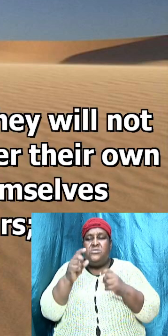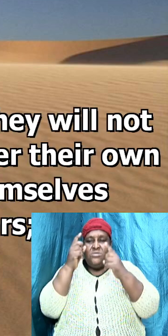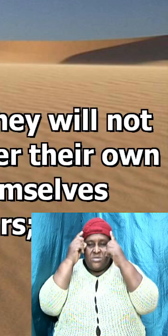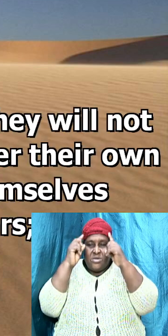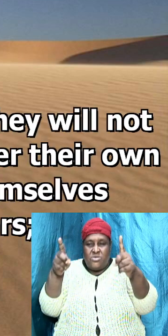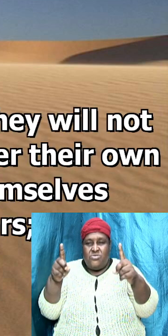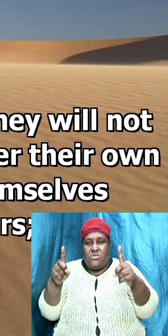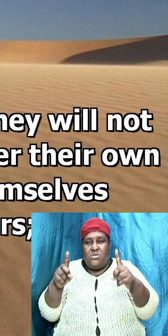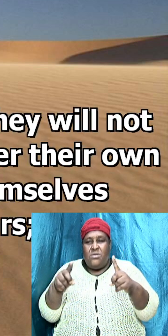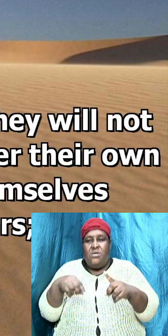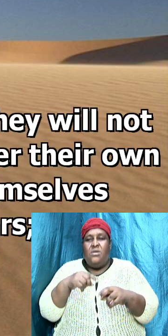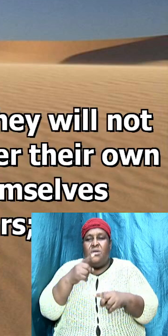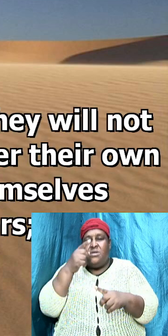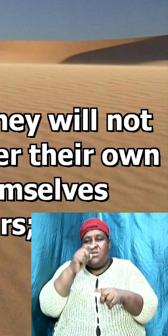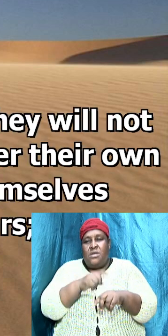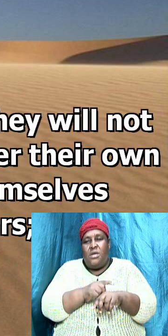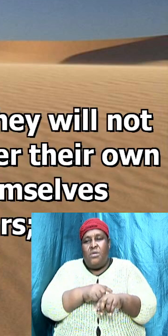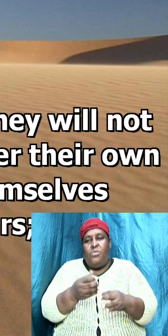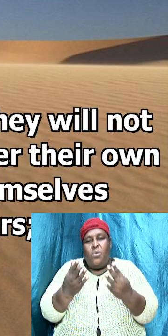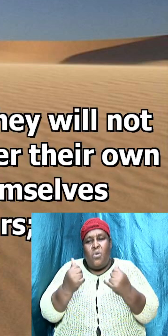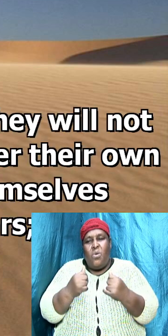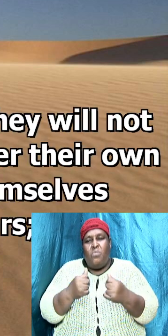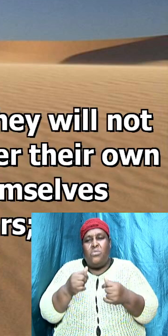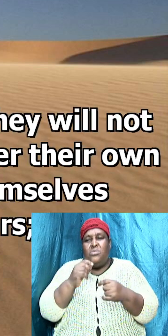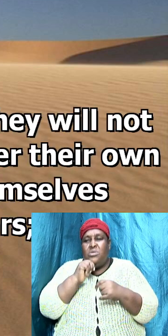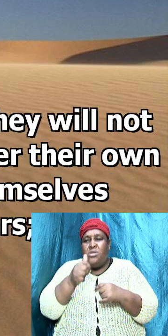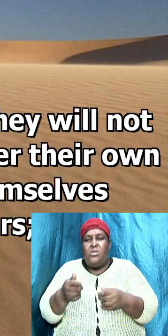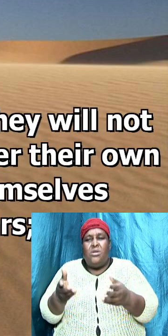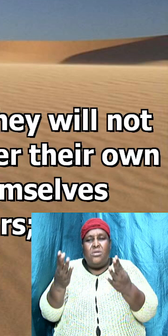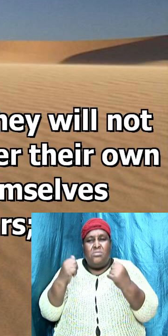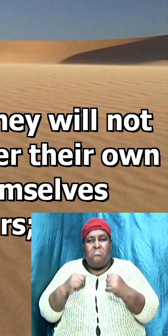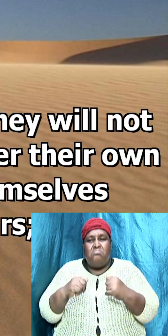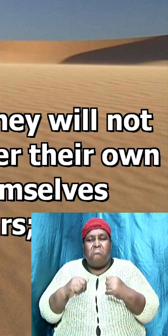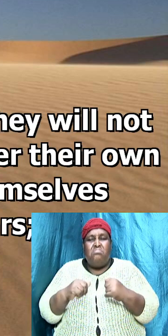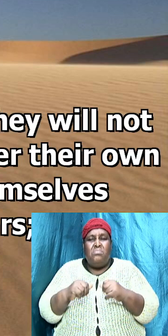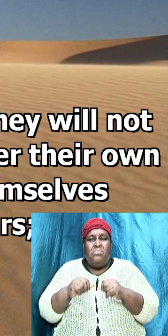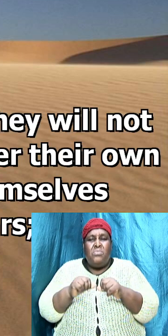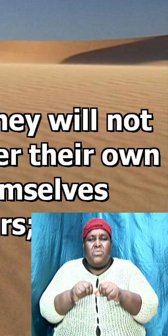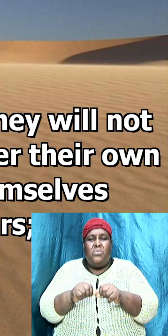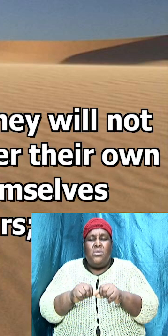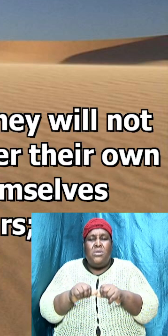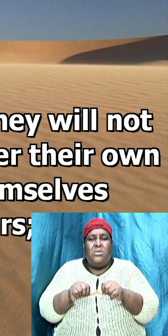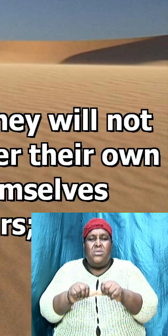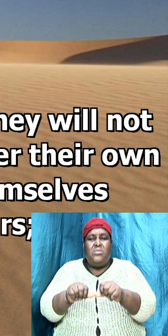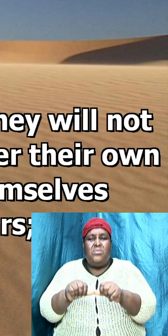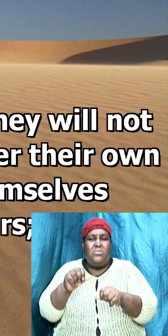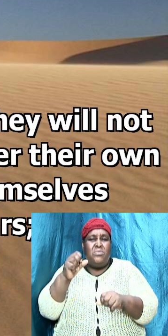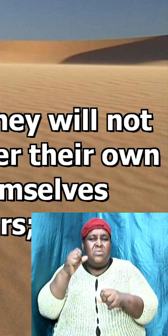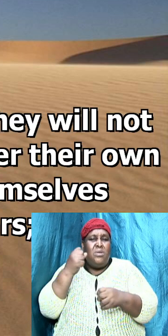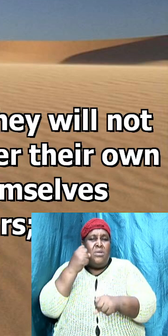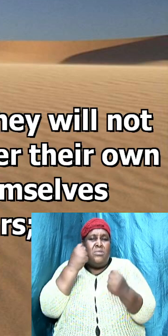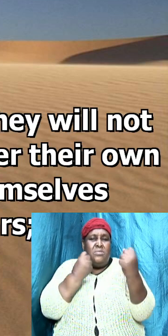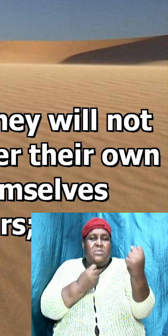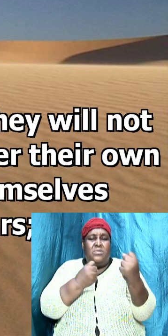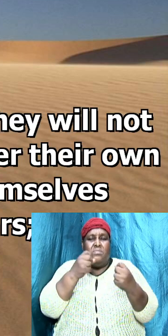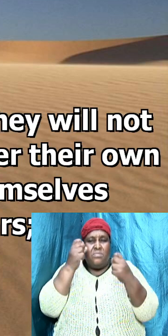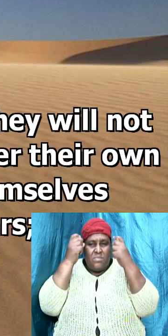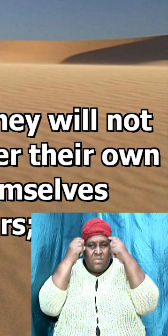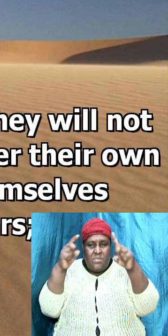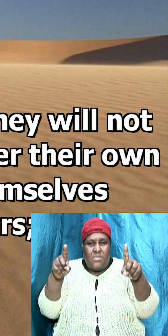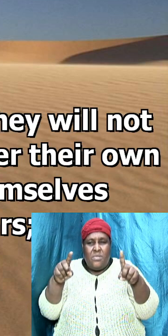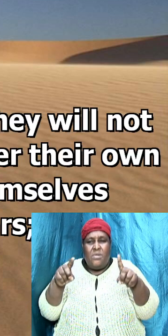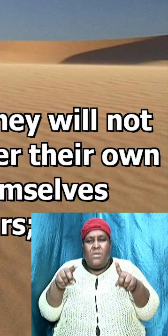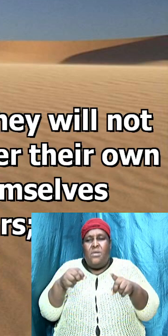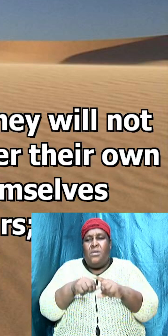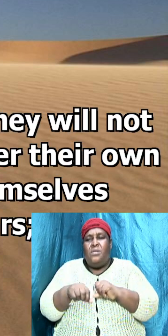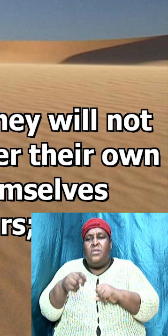For the time will come when they will not endure sound doctrine. But after their own lusts shall they heed to